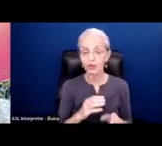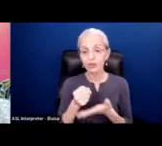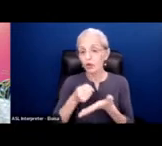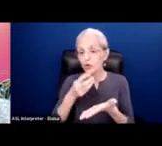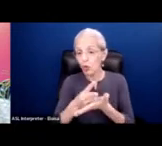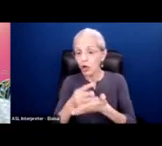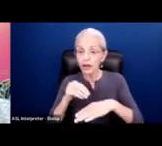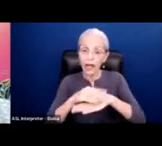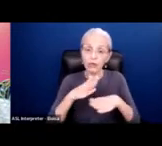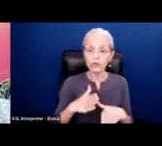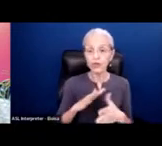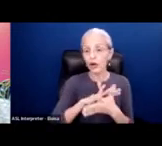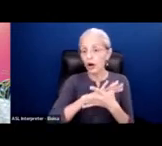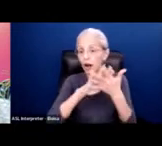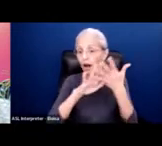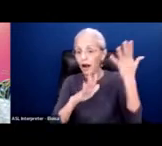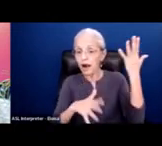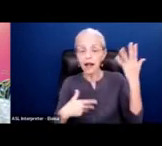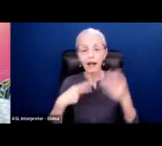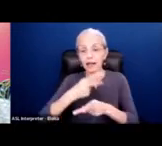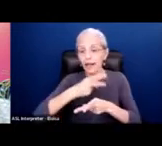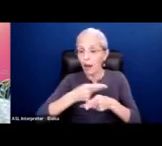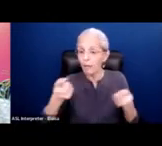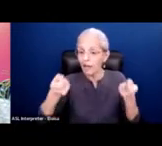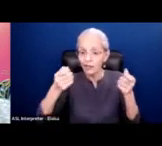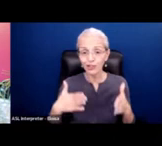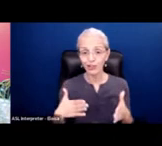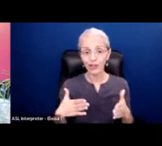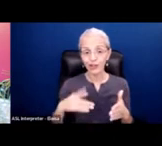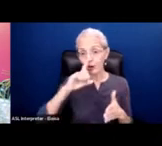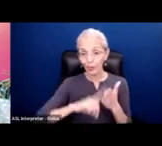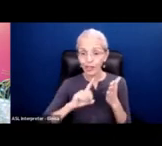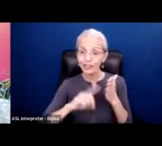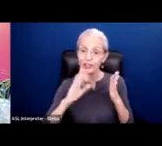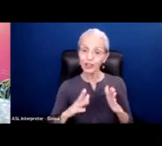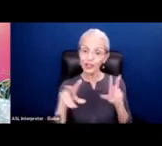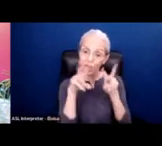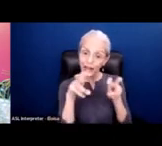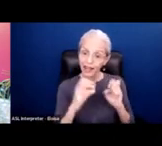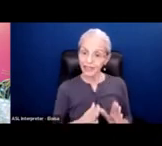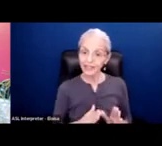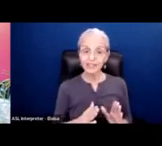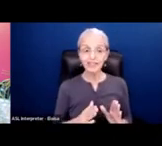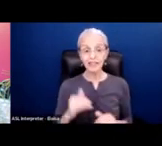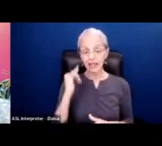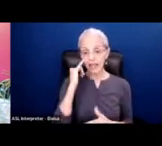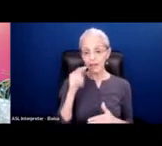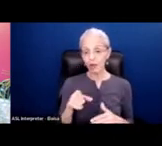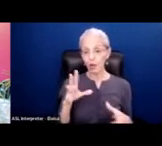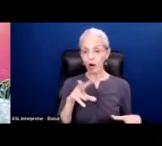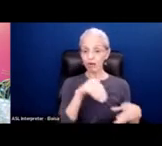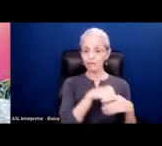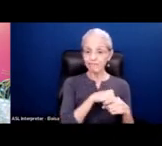counselor, or care manager, a researcher or analyst, if you belong to